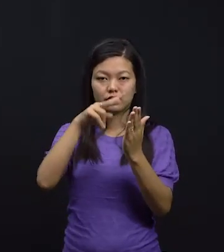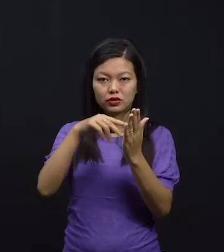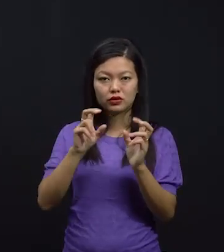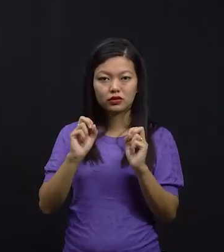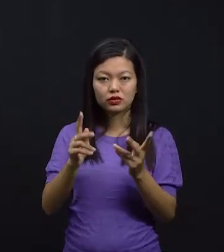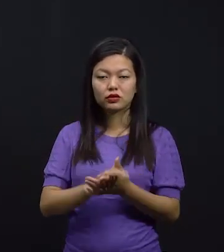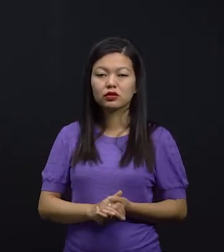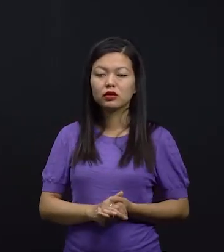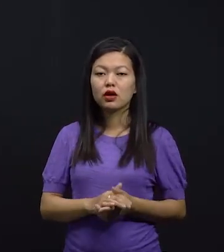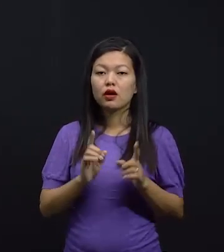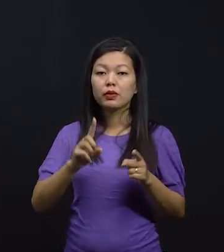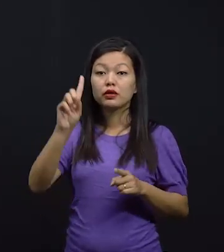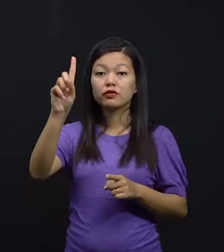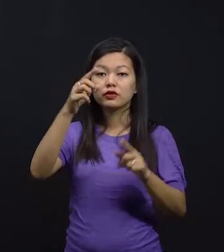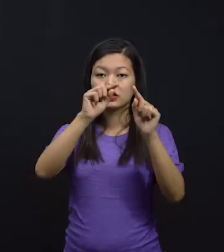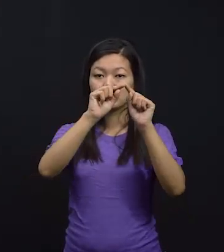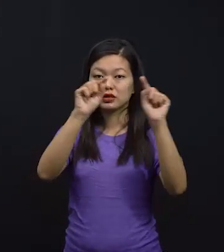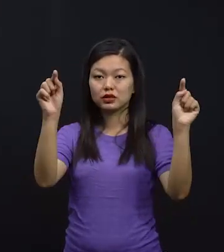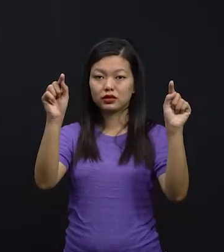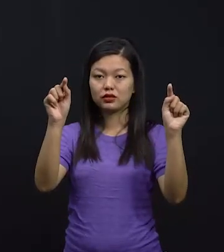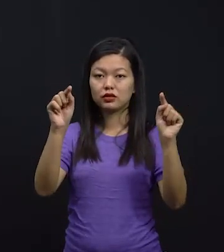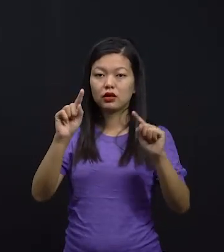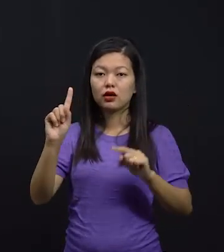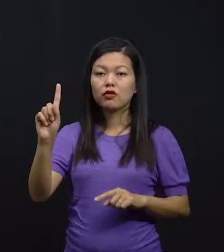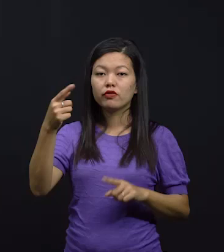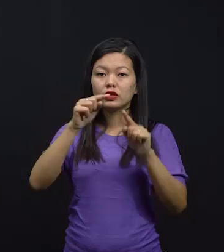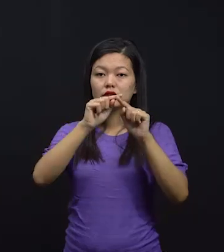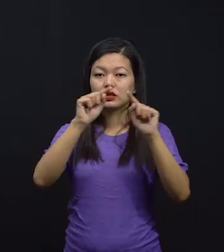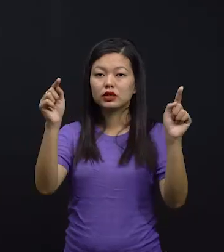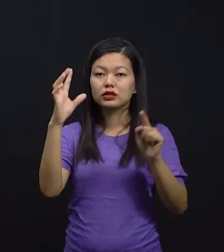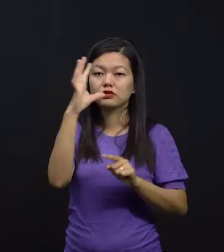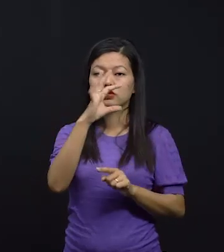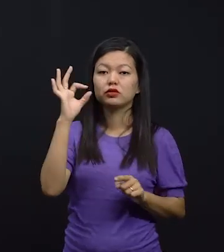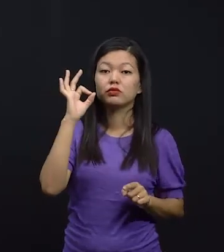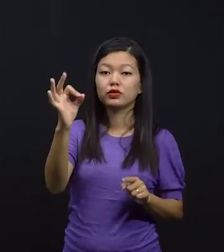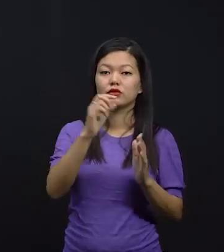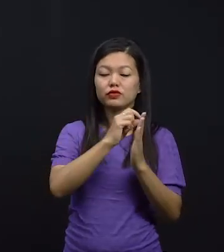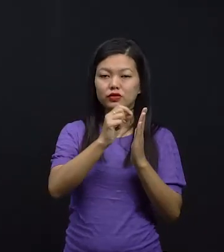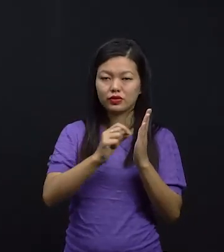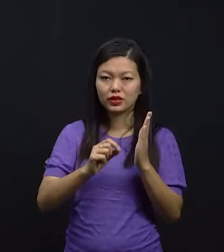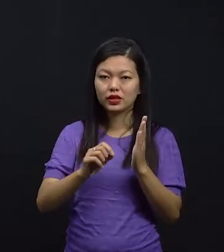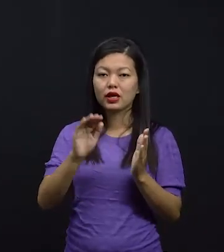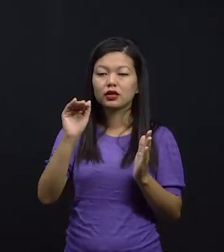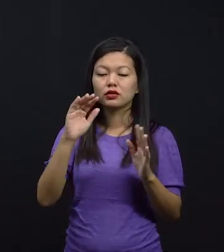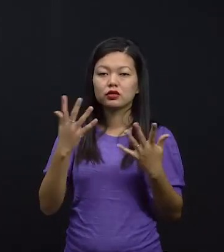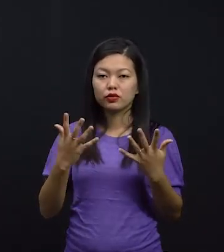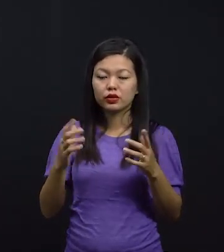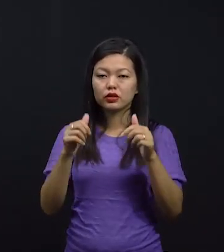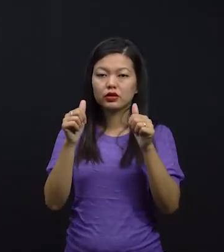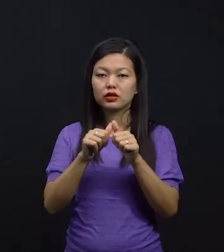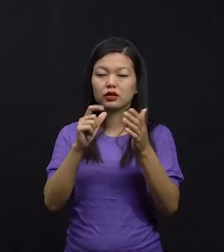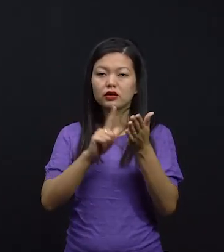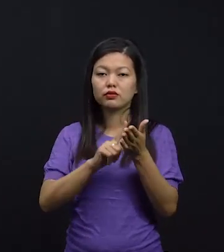itself gives us a very beautiful figure of speech that is alliteration without altering